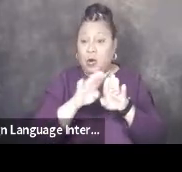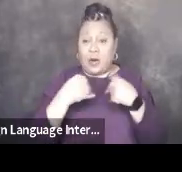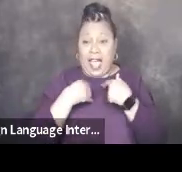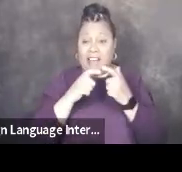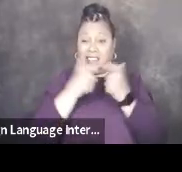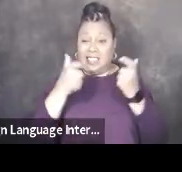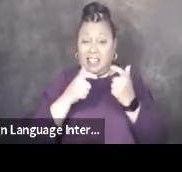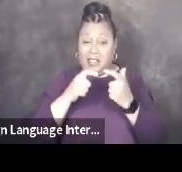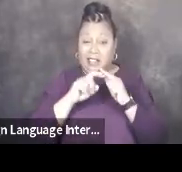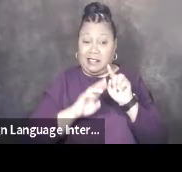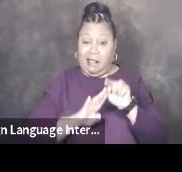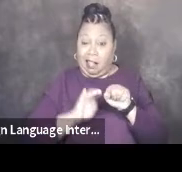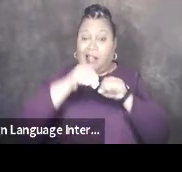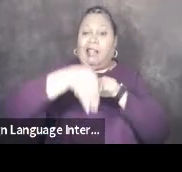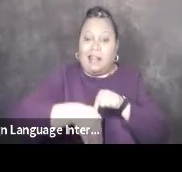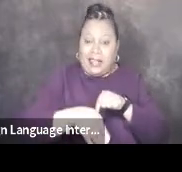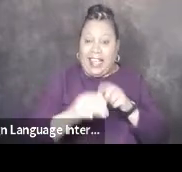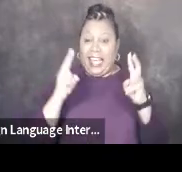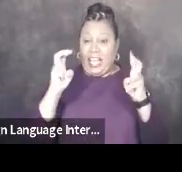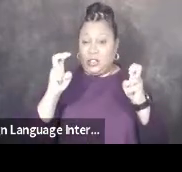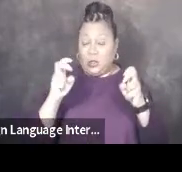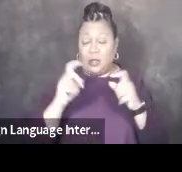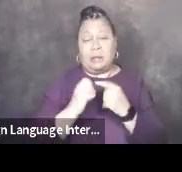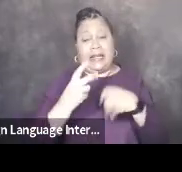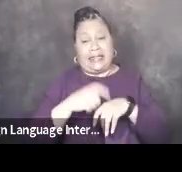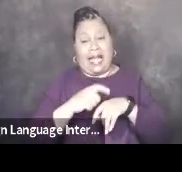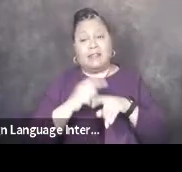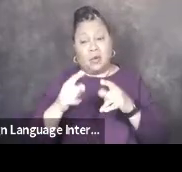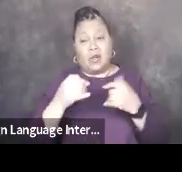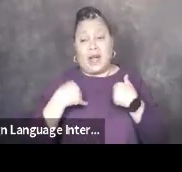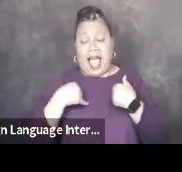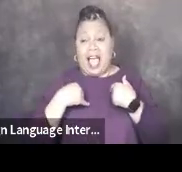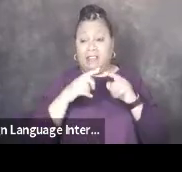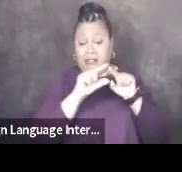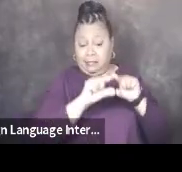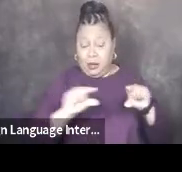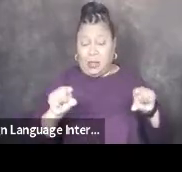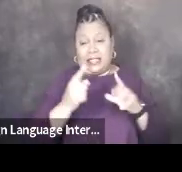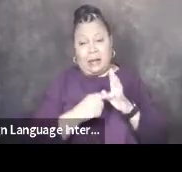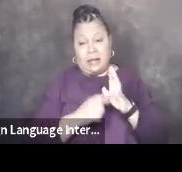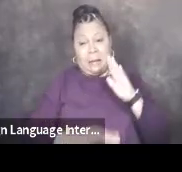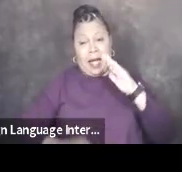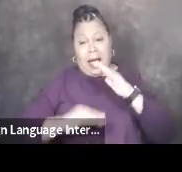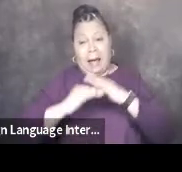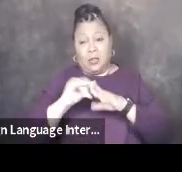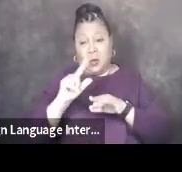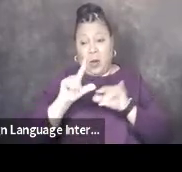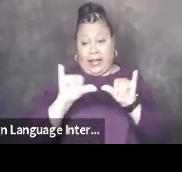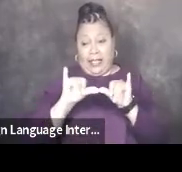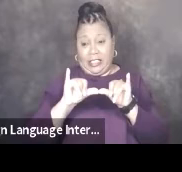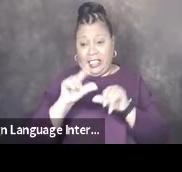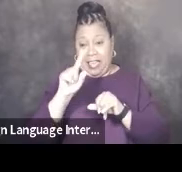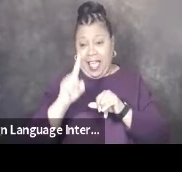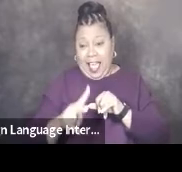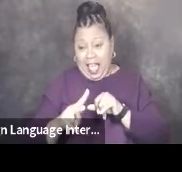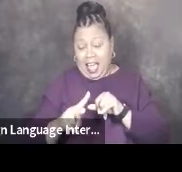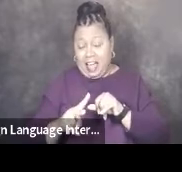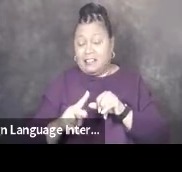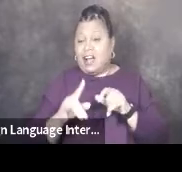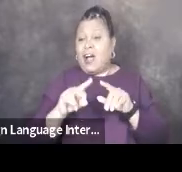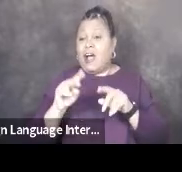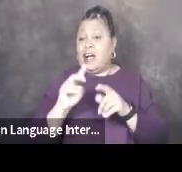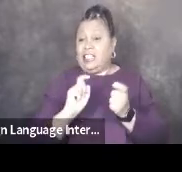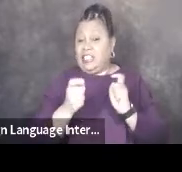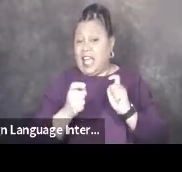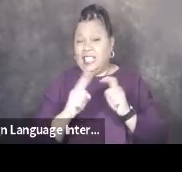significant threshold issues. Many times they will have a threshold, sometimes up to 1.5 inches, vertical